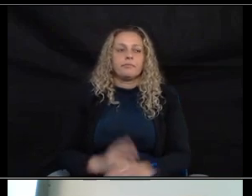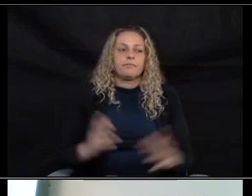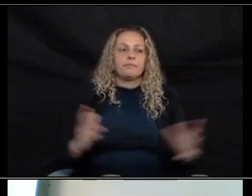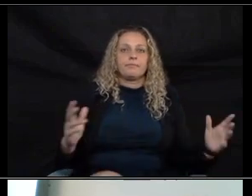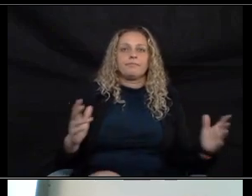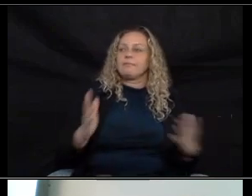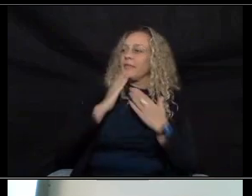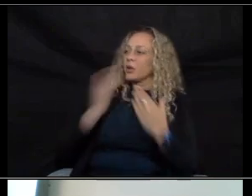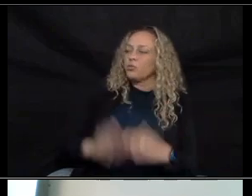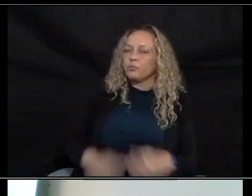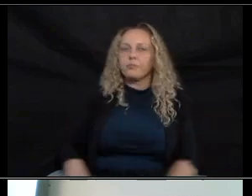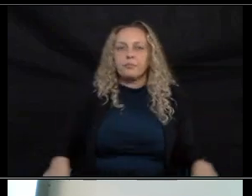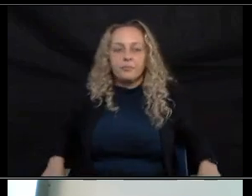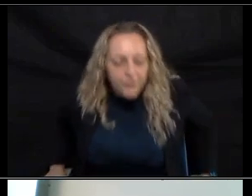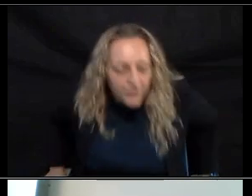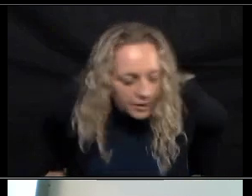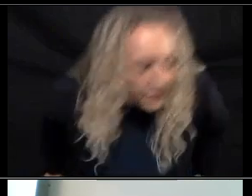Thank you.